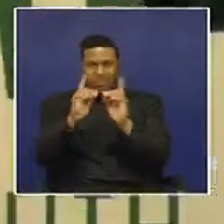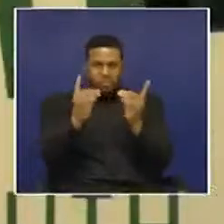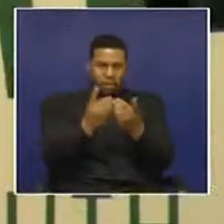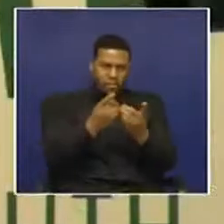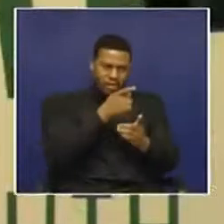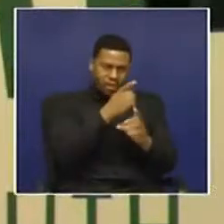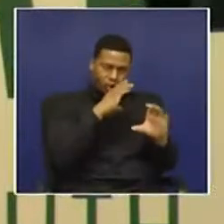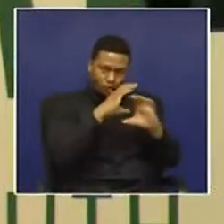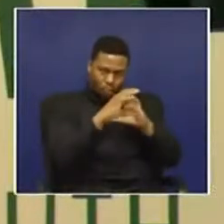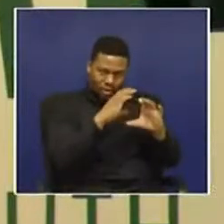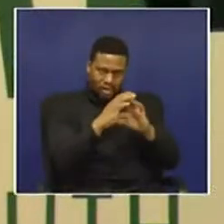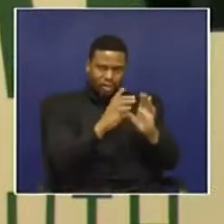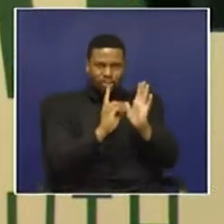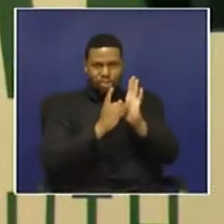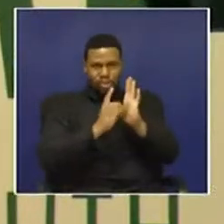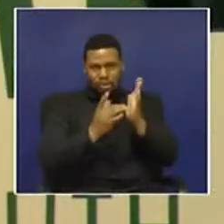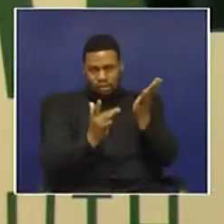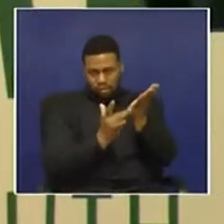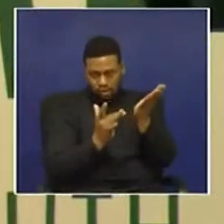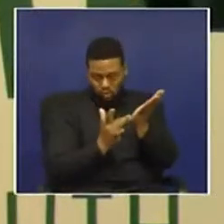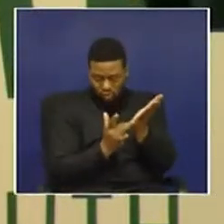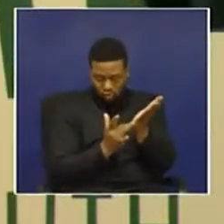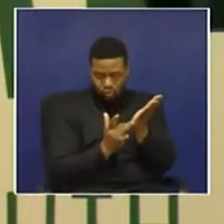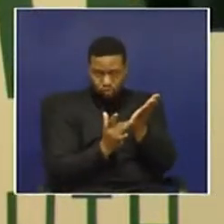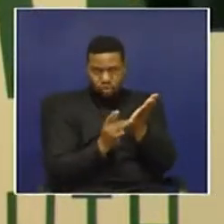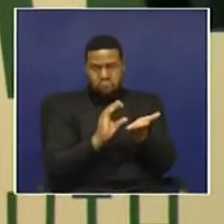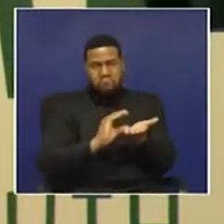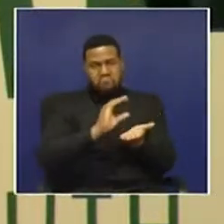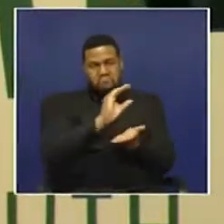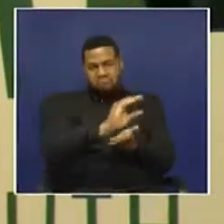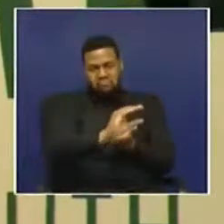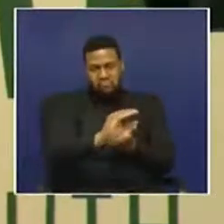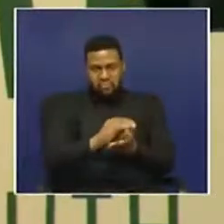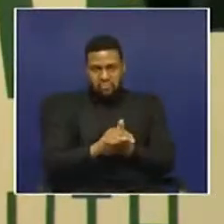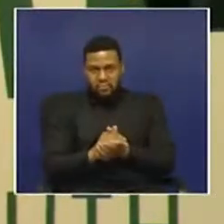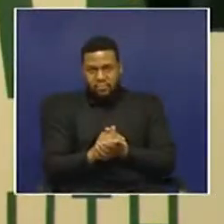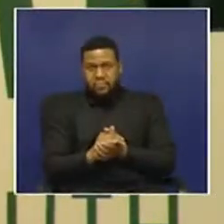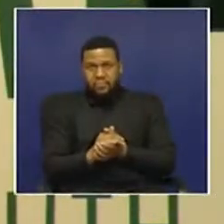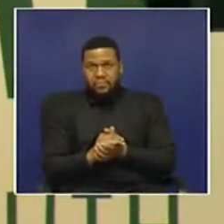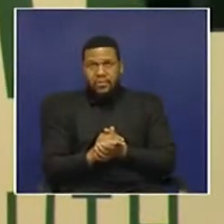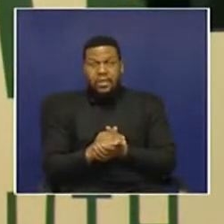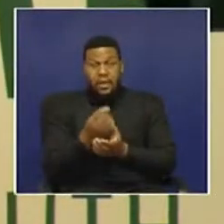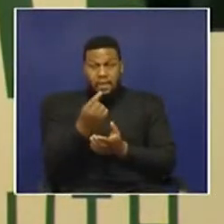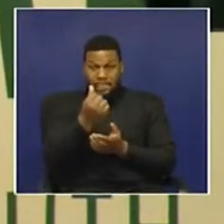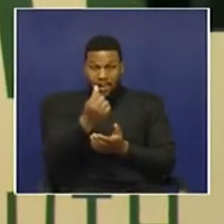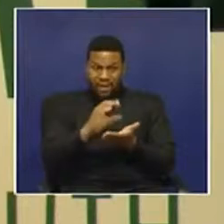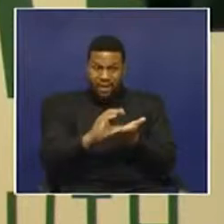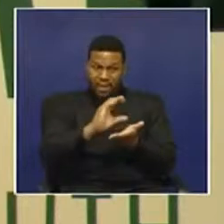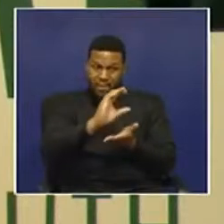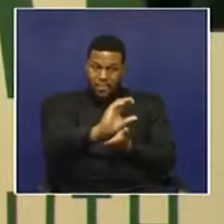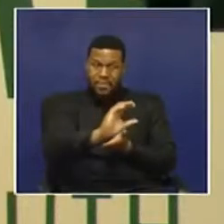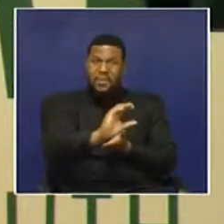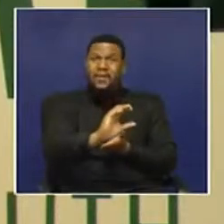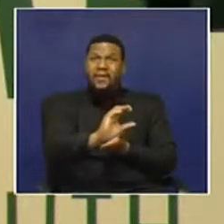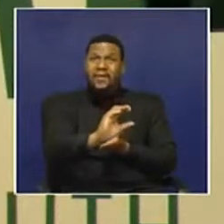Digital Technologies. We are making this money to the department without